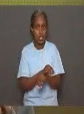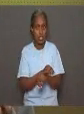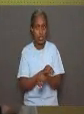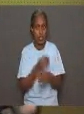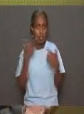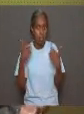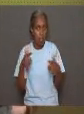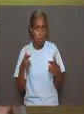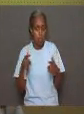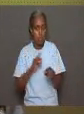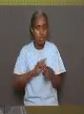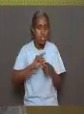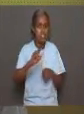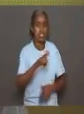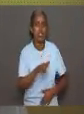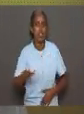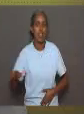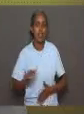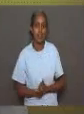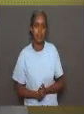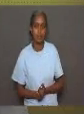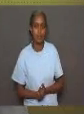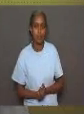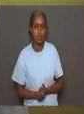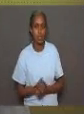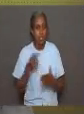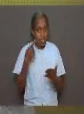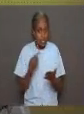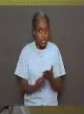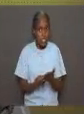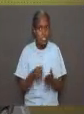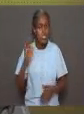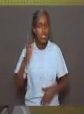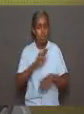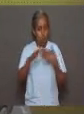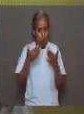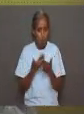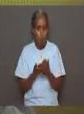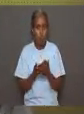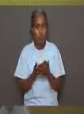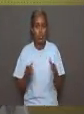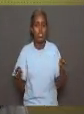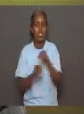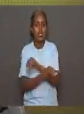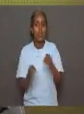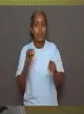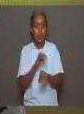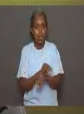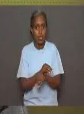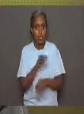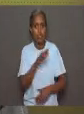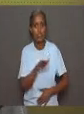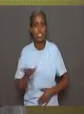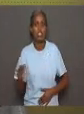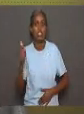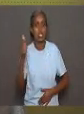permutations that happen on a straight line. This is like all the permutations of